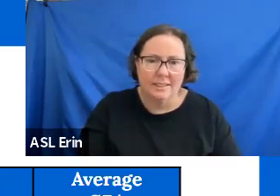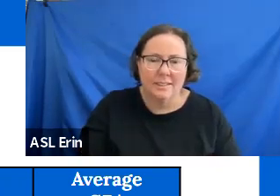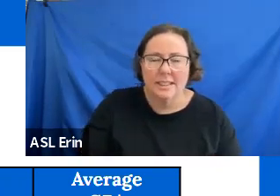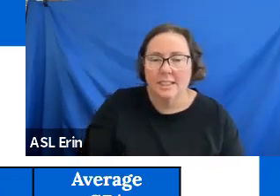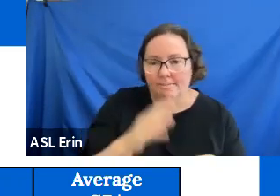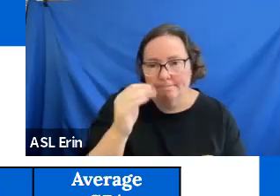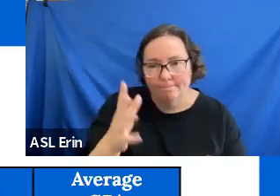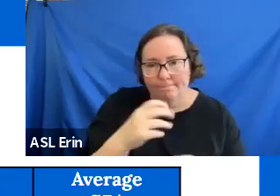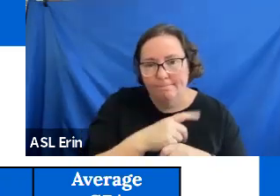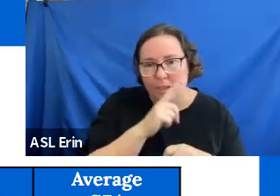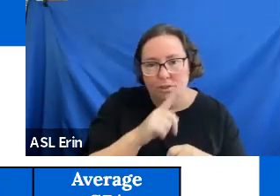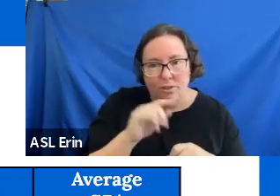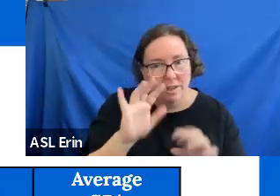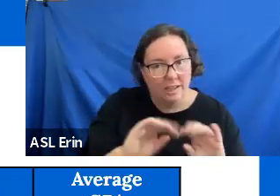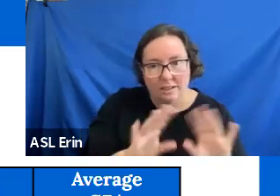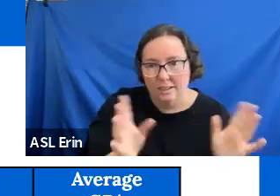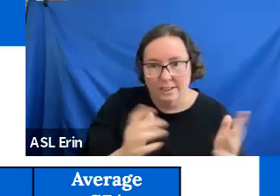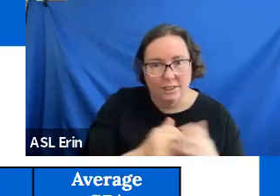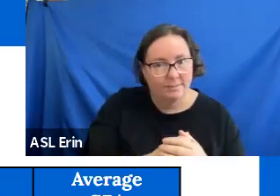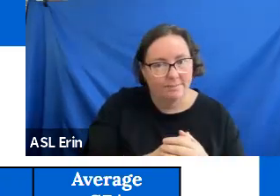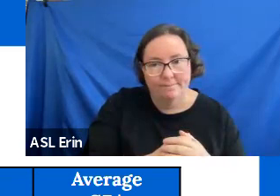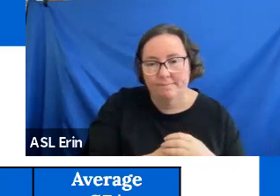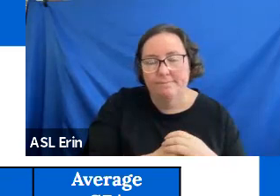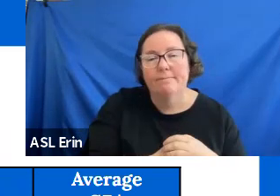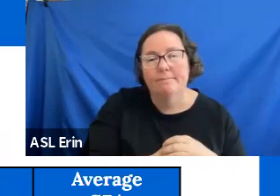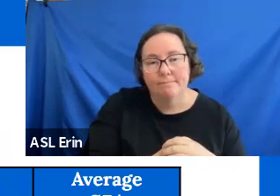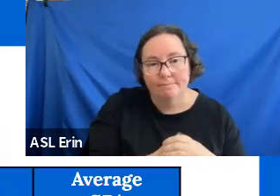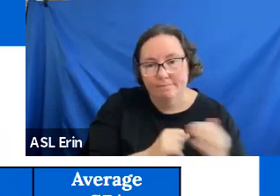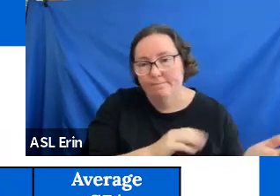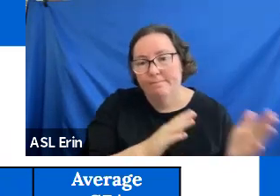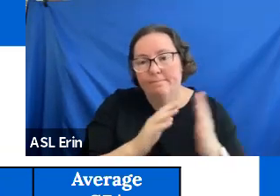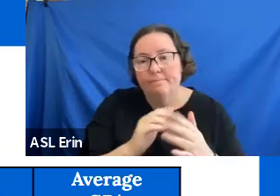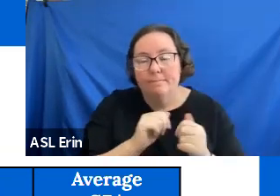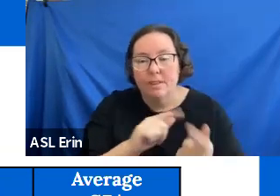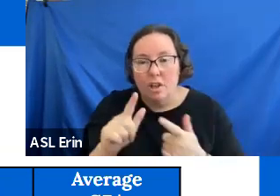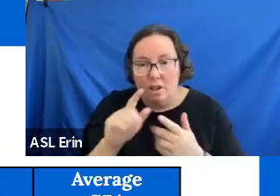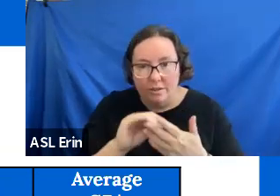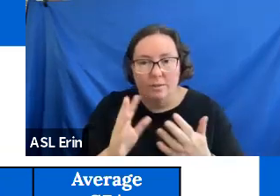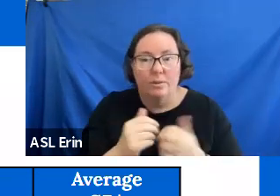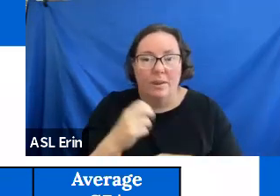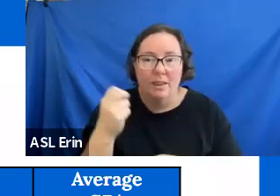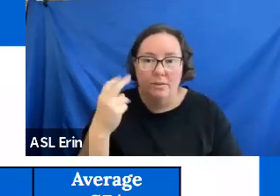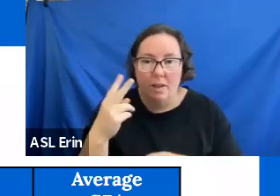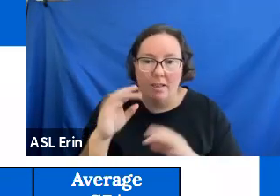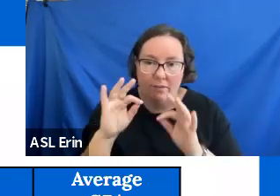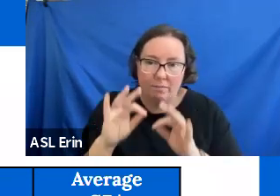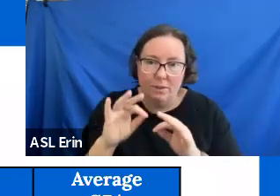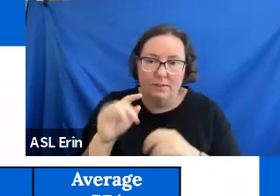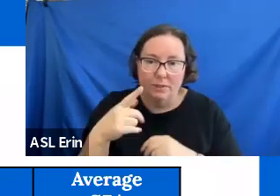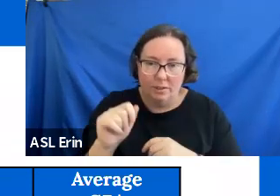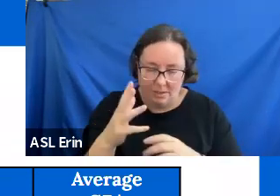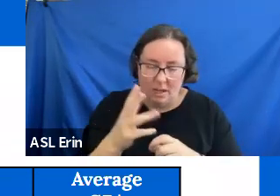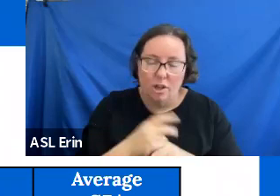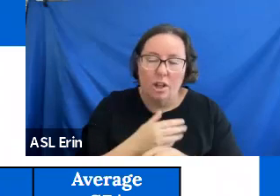So just want to make sure that that is clear. All students with a 12 GPA received an invitation to an